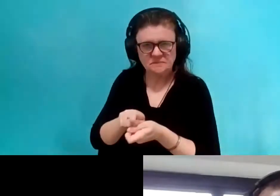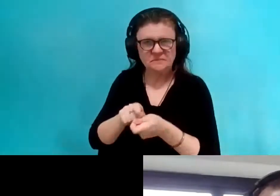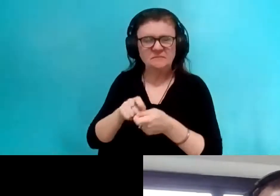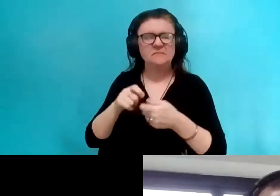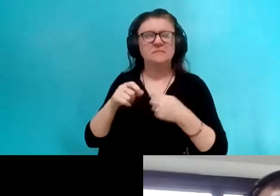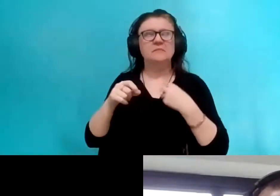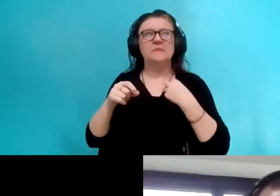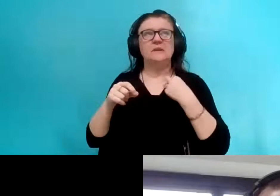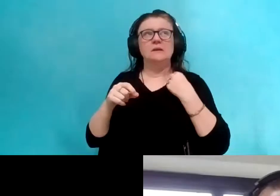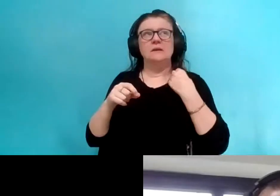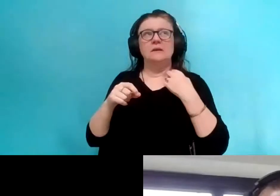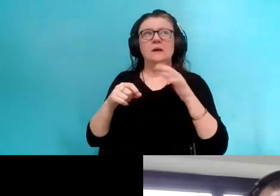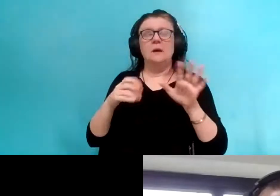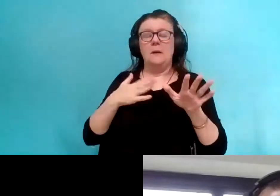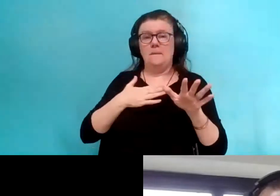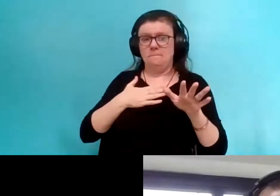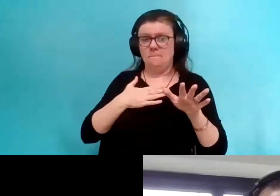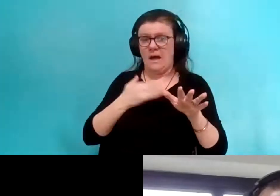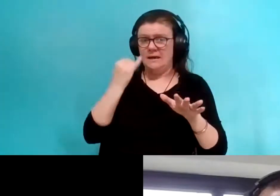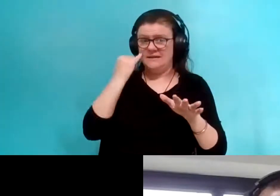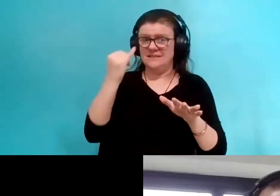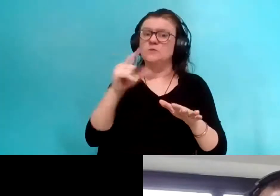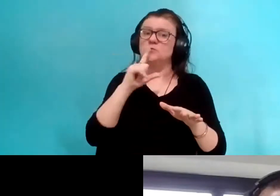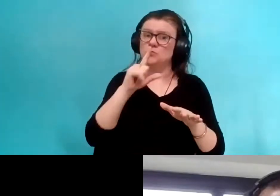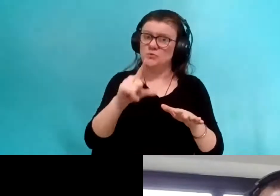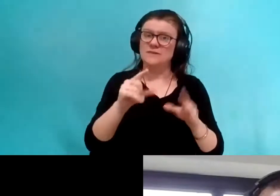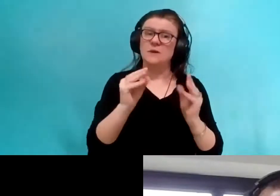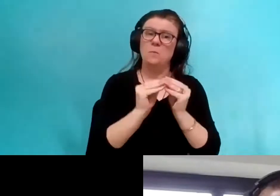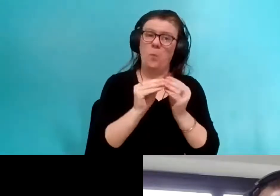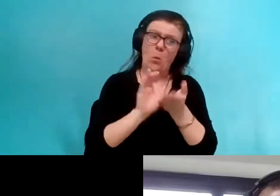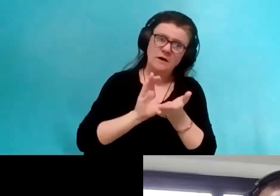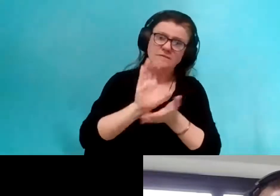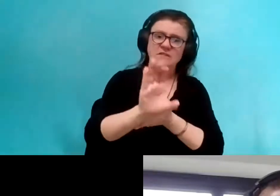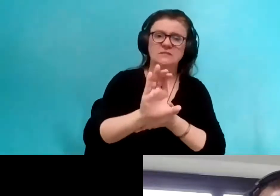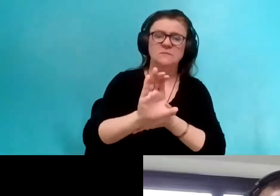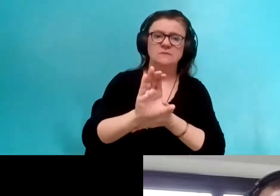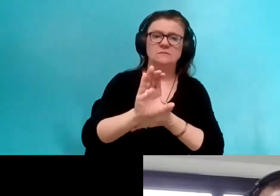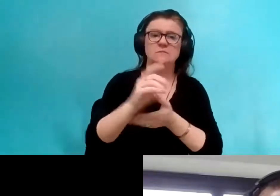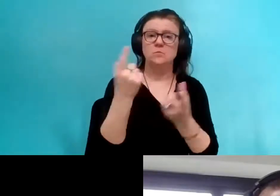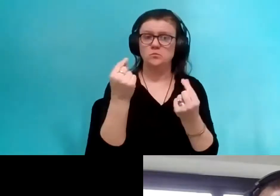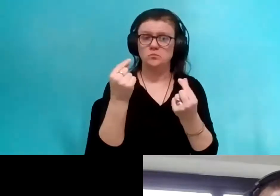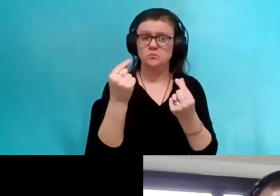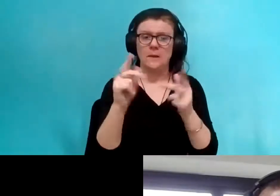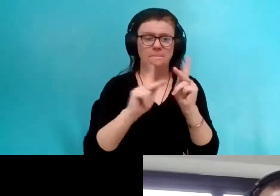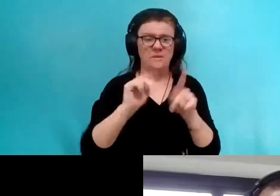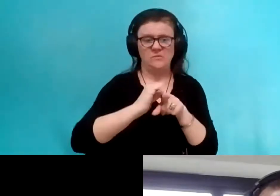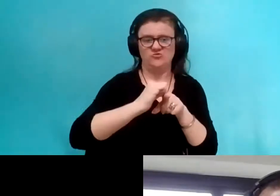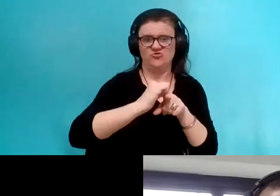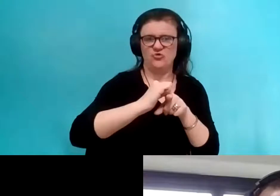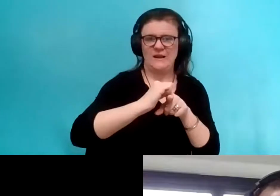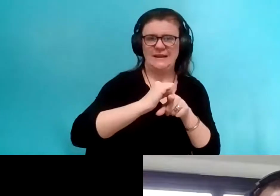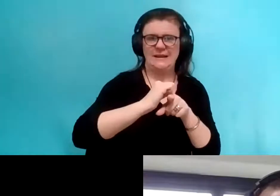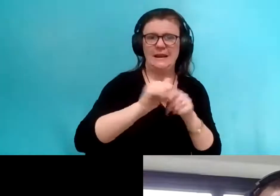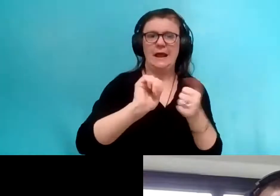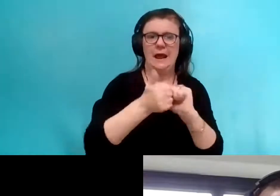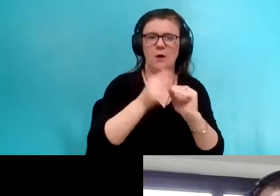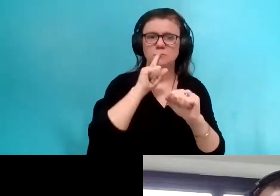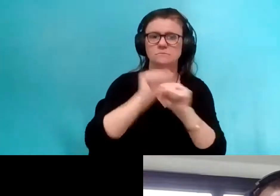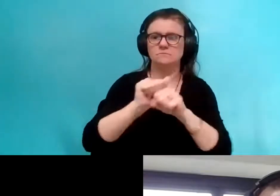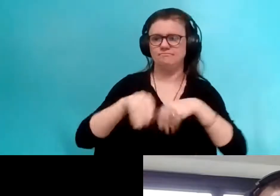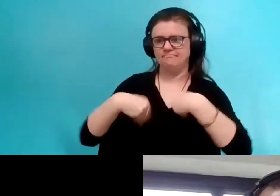that more investment is needed in the training and the right interpretation and administration of the